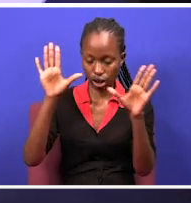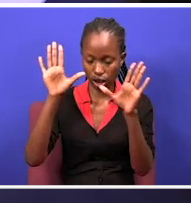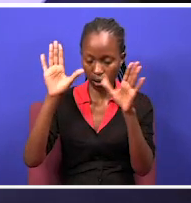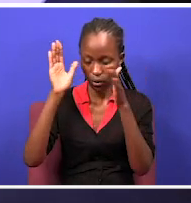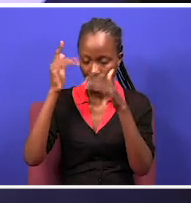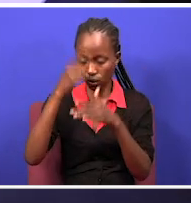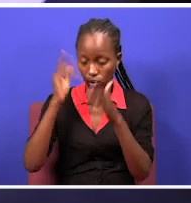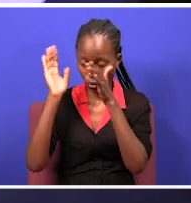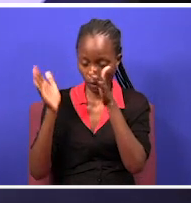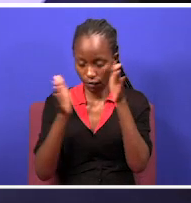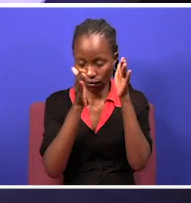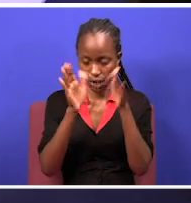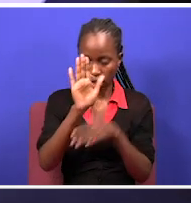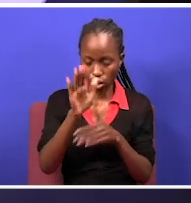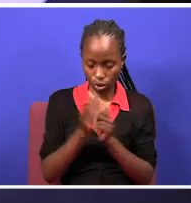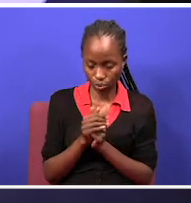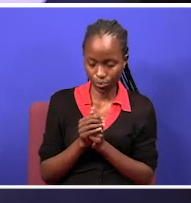face toward you